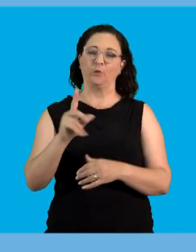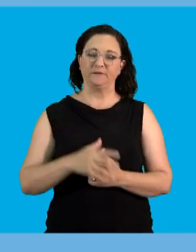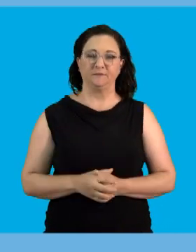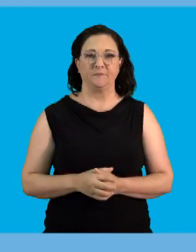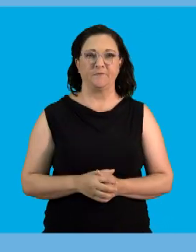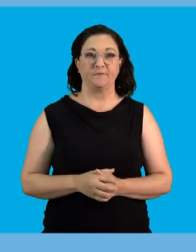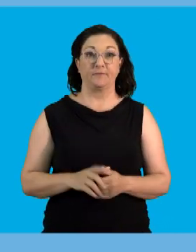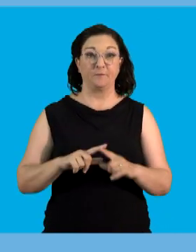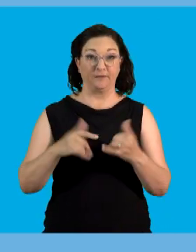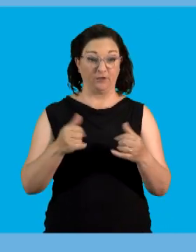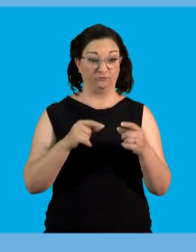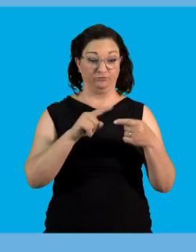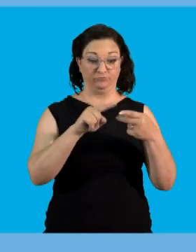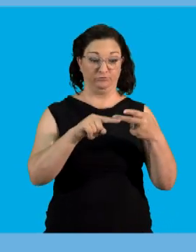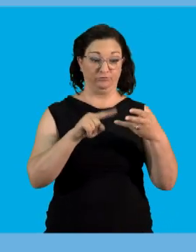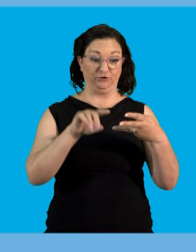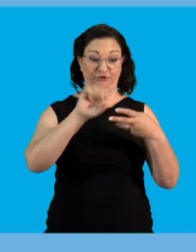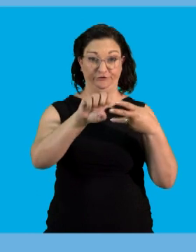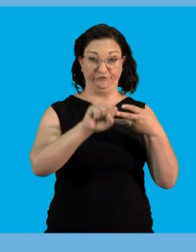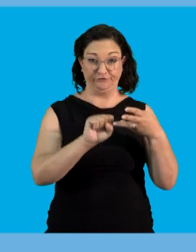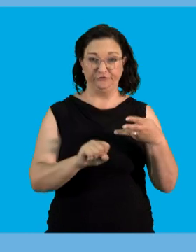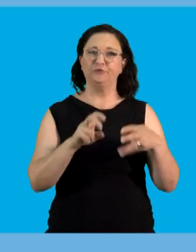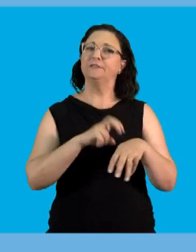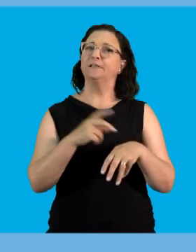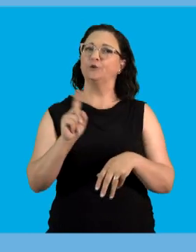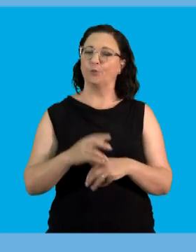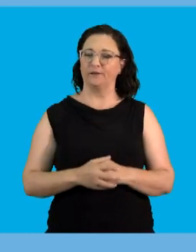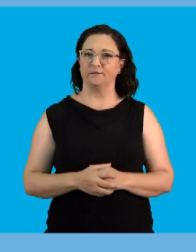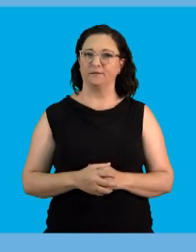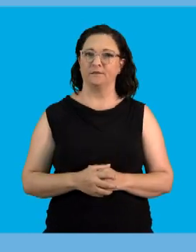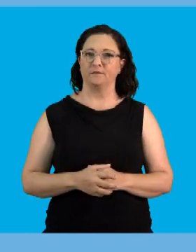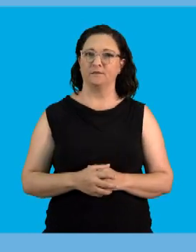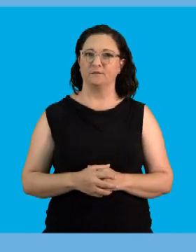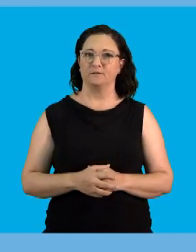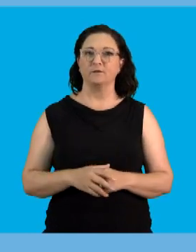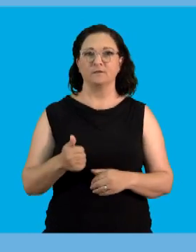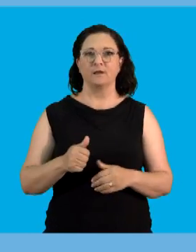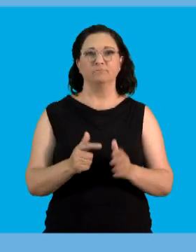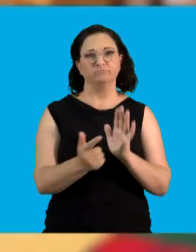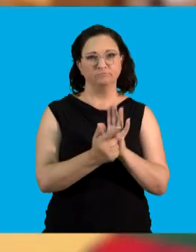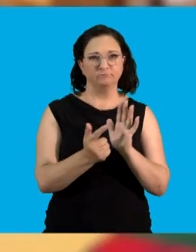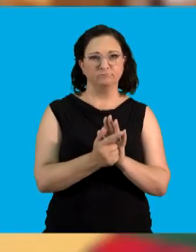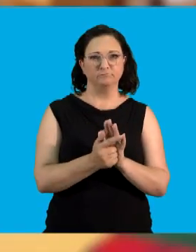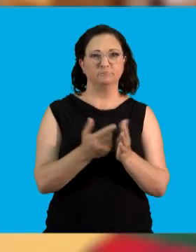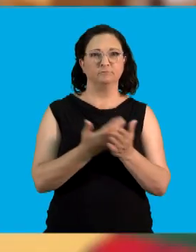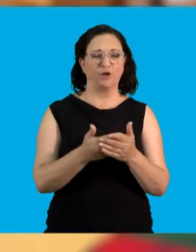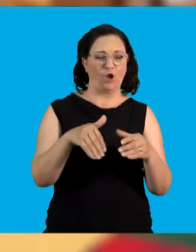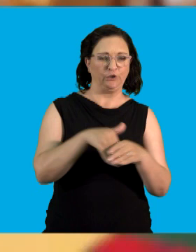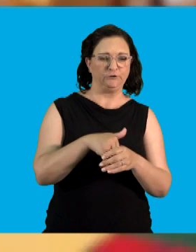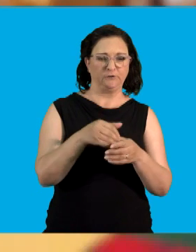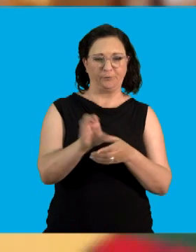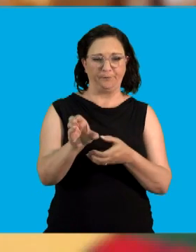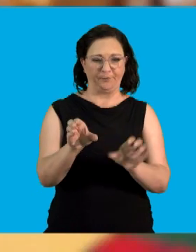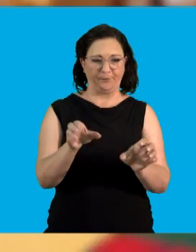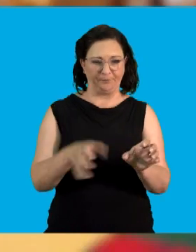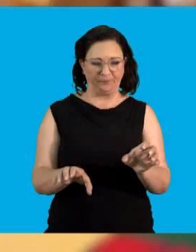gas? So then, in order for us to be able to achieve these goals, we need to take this entire lesson and break it down into small